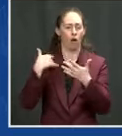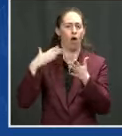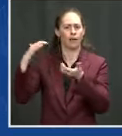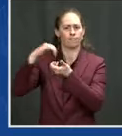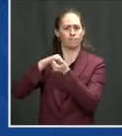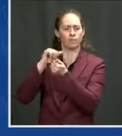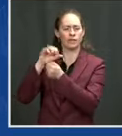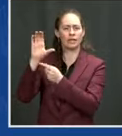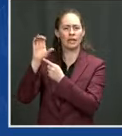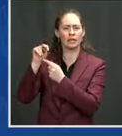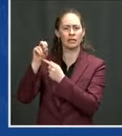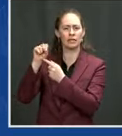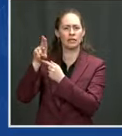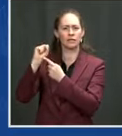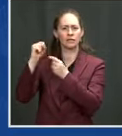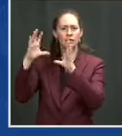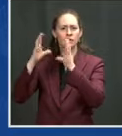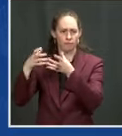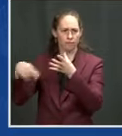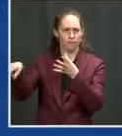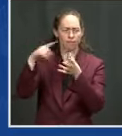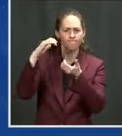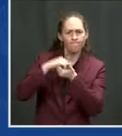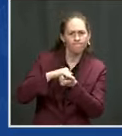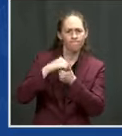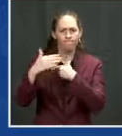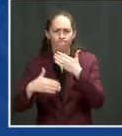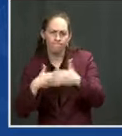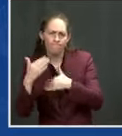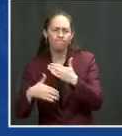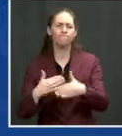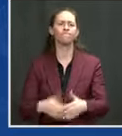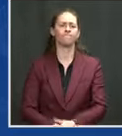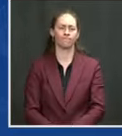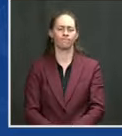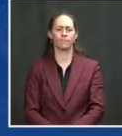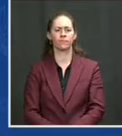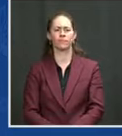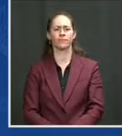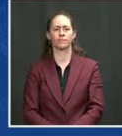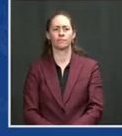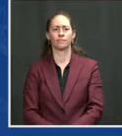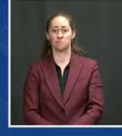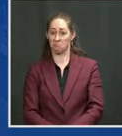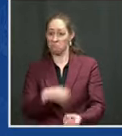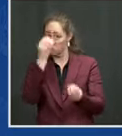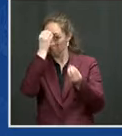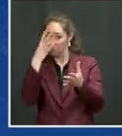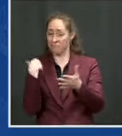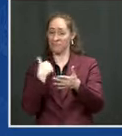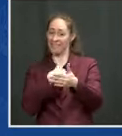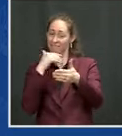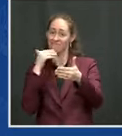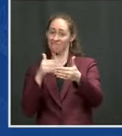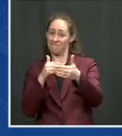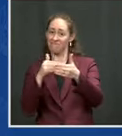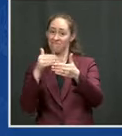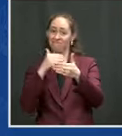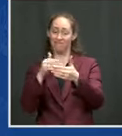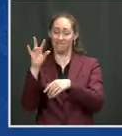be there. But I think all of us know this is going to be a little longer process, but folks are coming along. So I want to thank you for